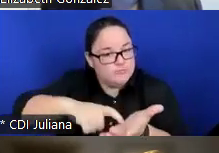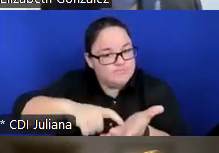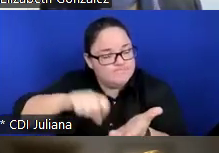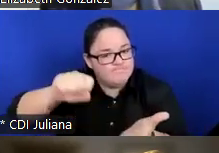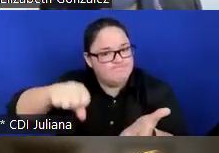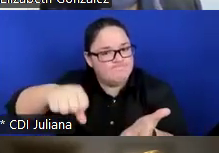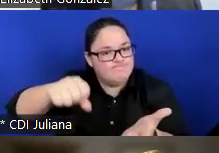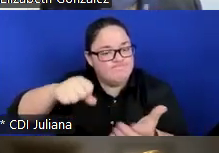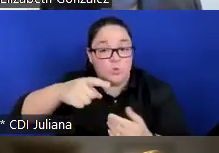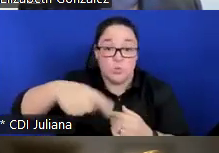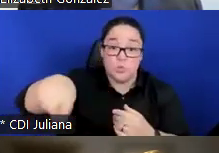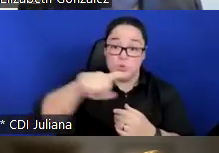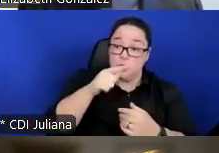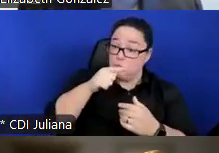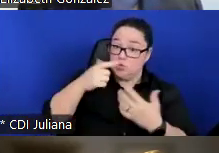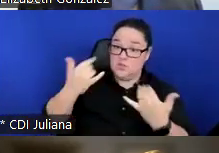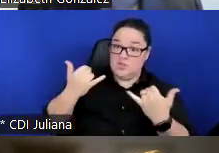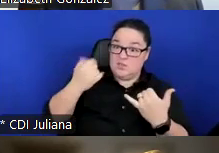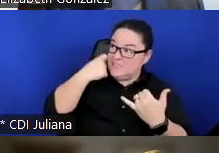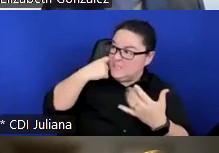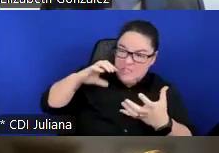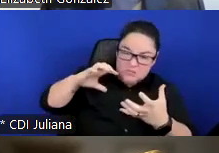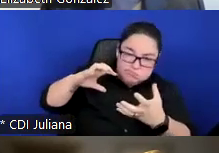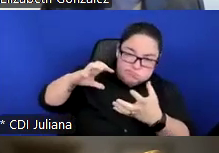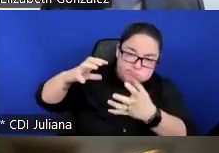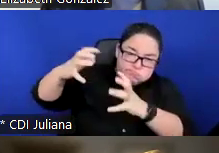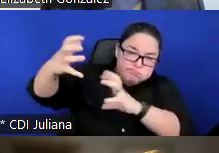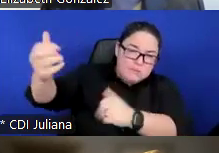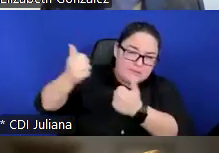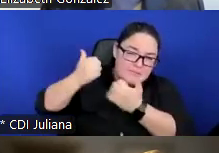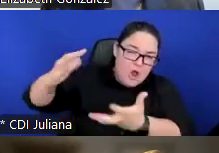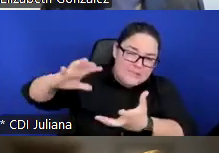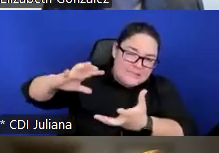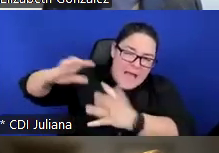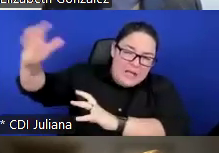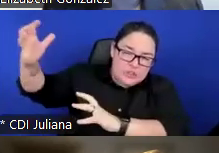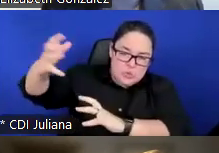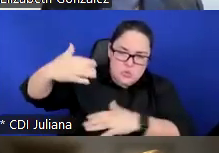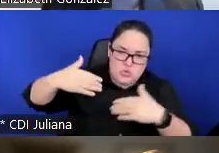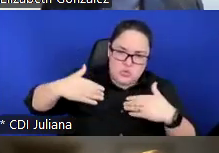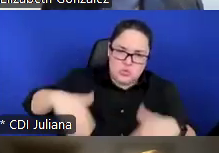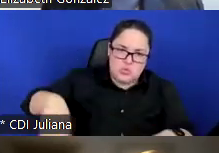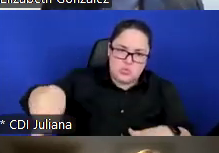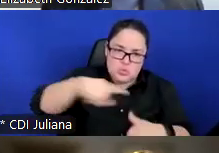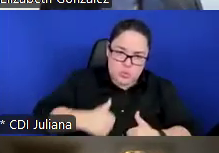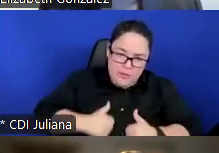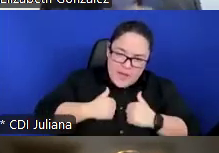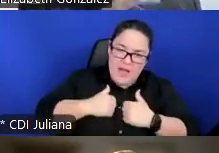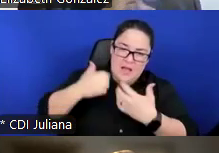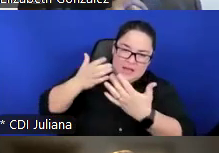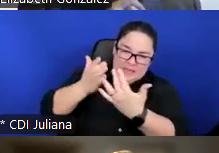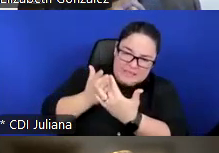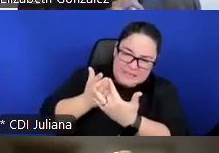disaster are going through a lot, and you are getting a lot of information.